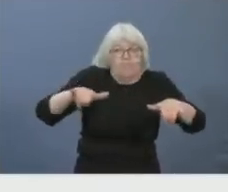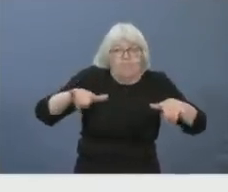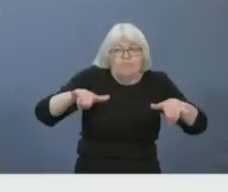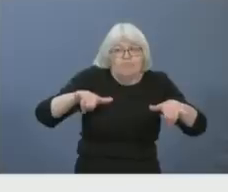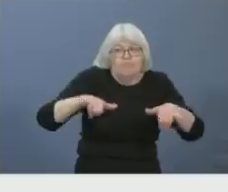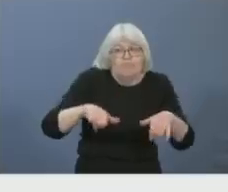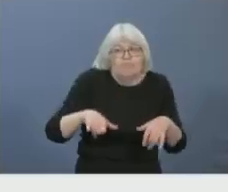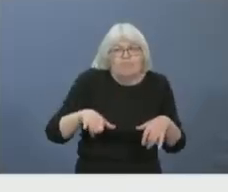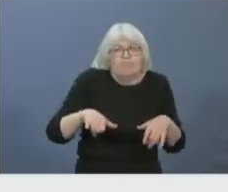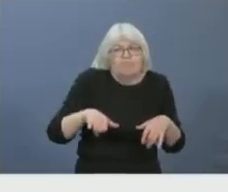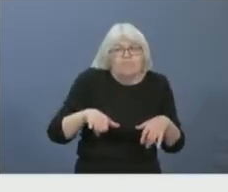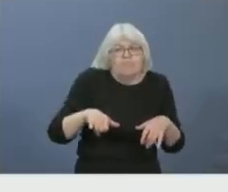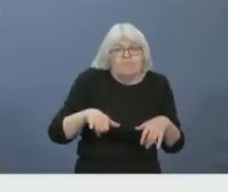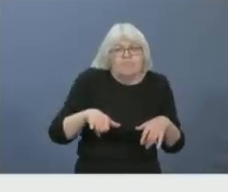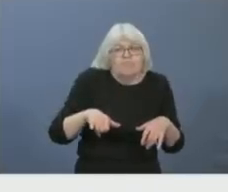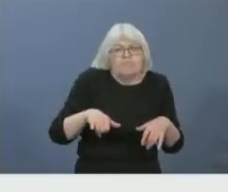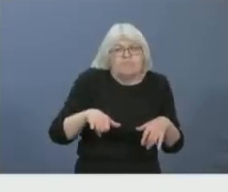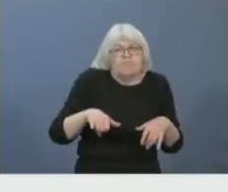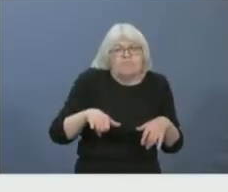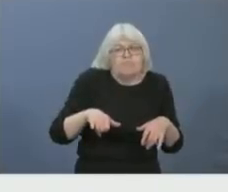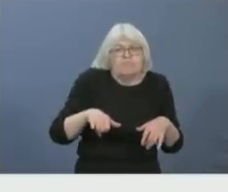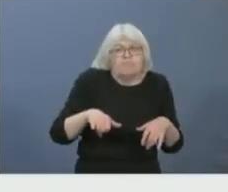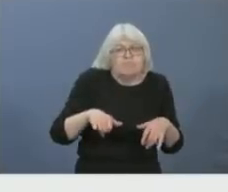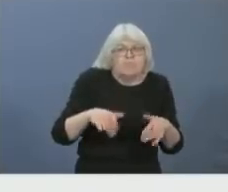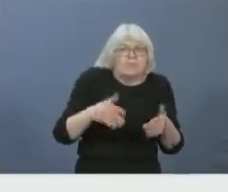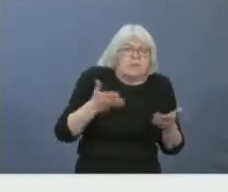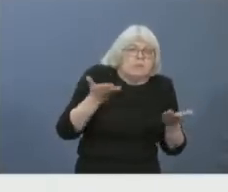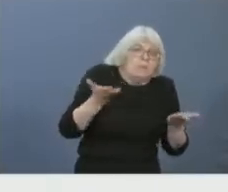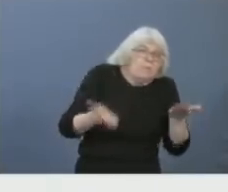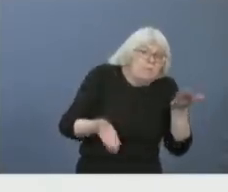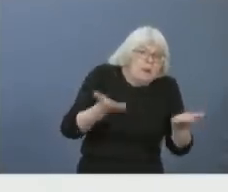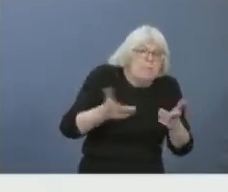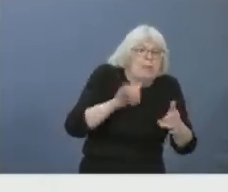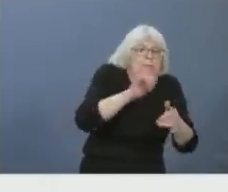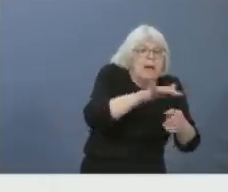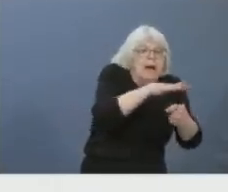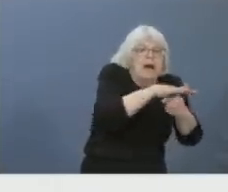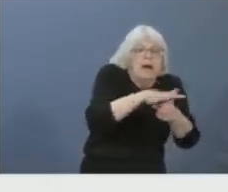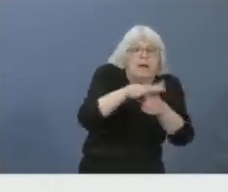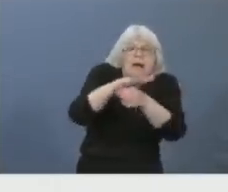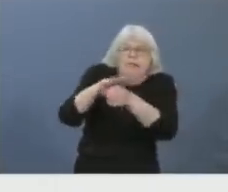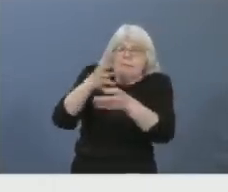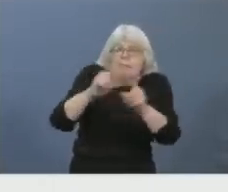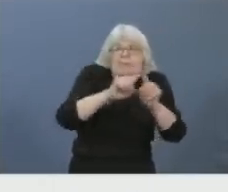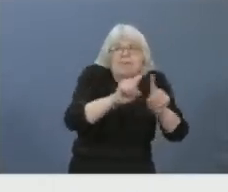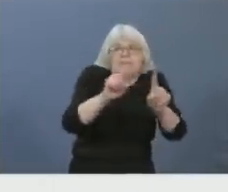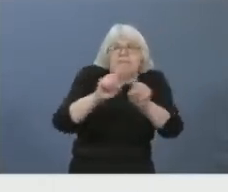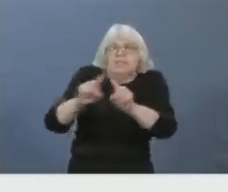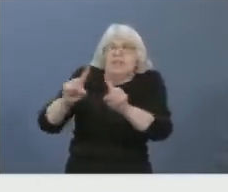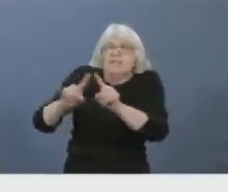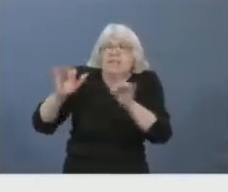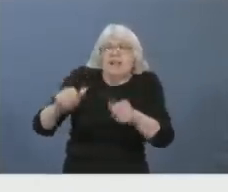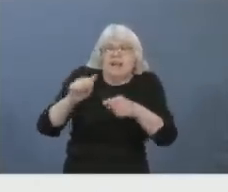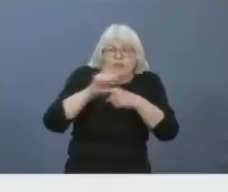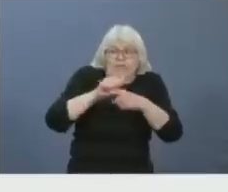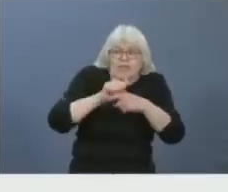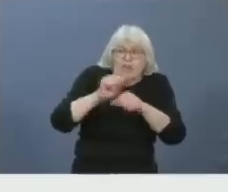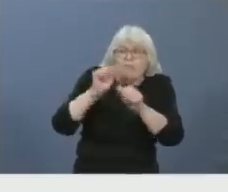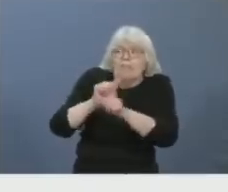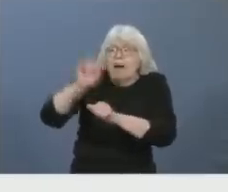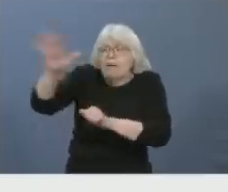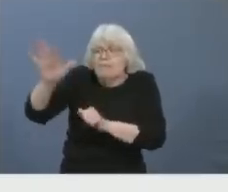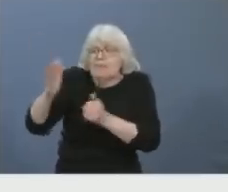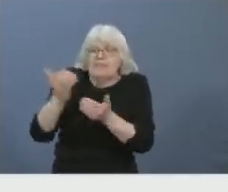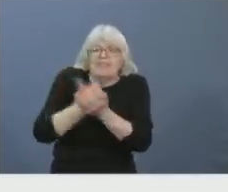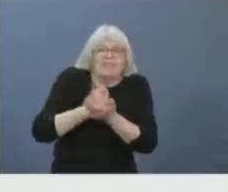different, depending on the areas that you're working on. Mountainous terrain versus non, for example. But we have some of the